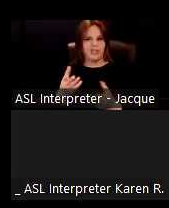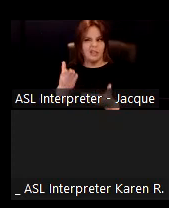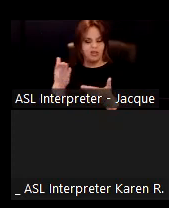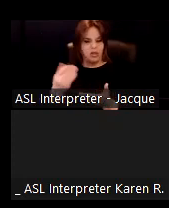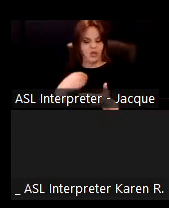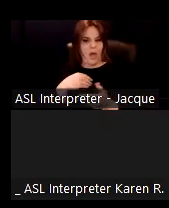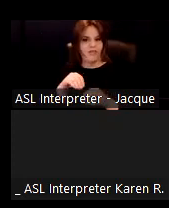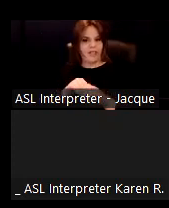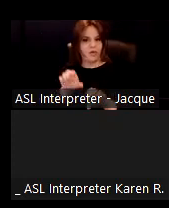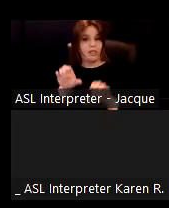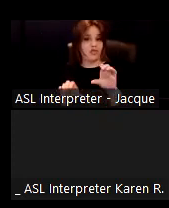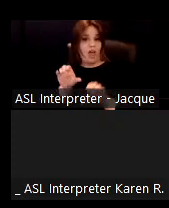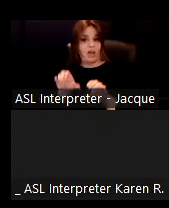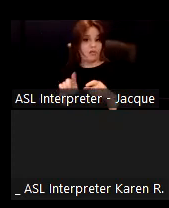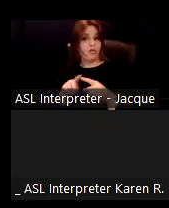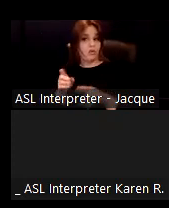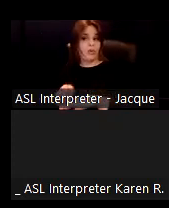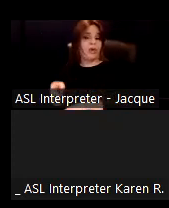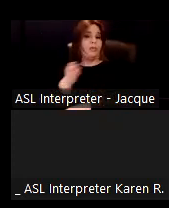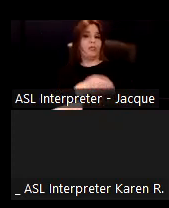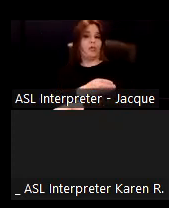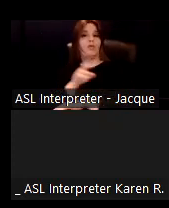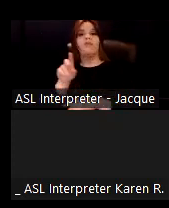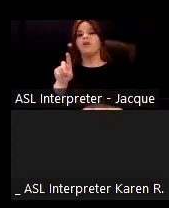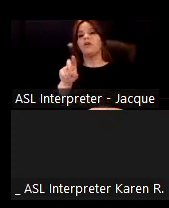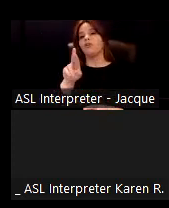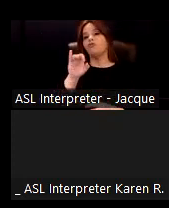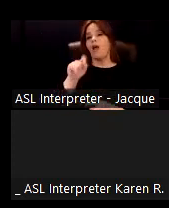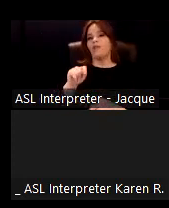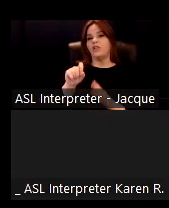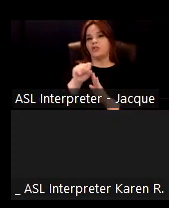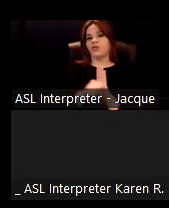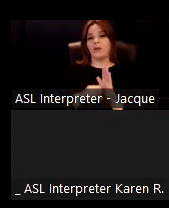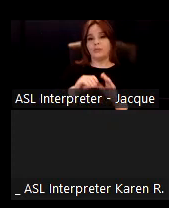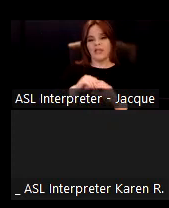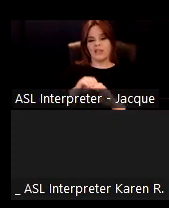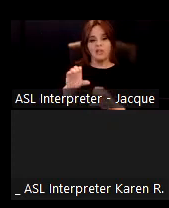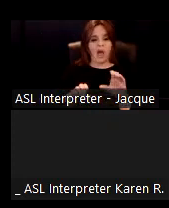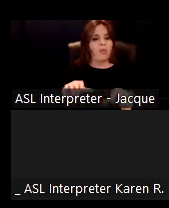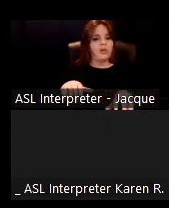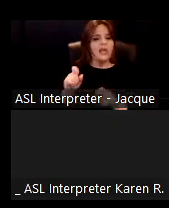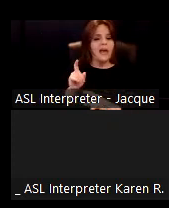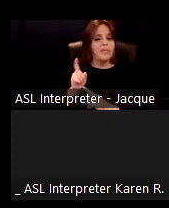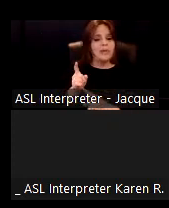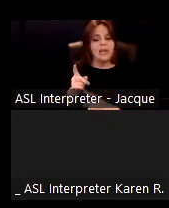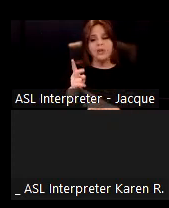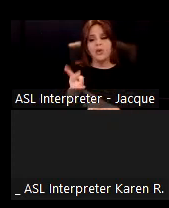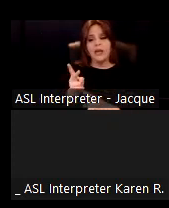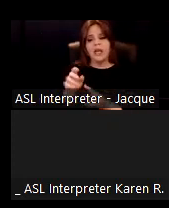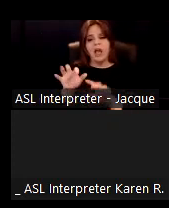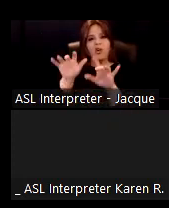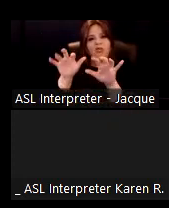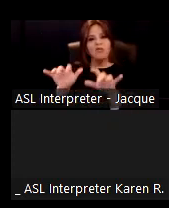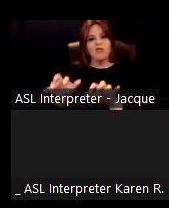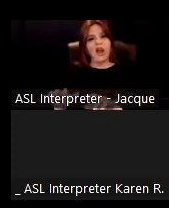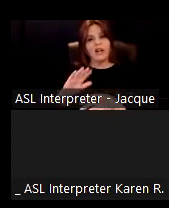improve the draft script in the chat. We'll just take a minute or two and write it all there, and we'll have